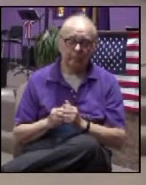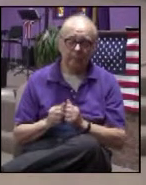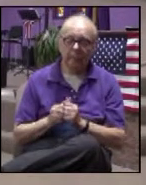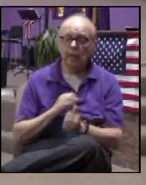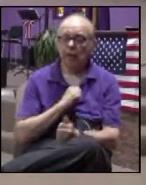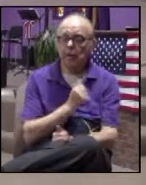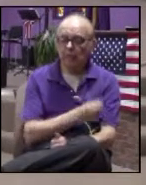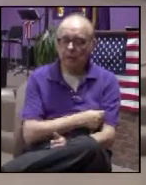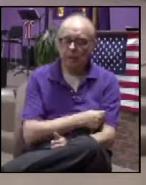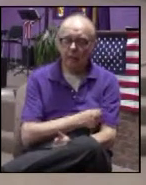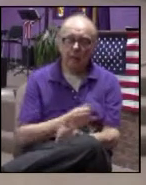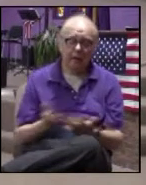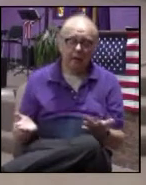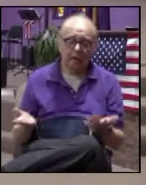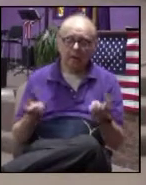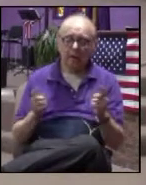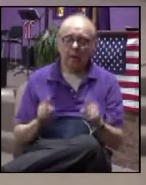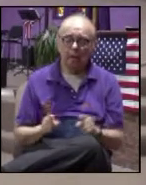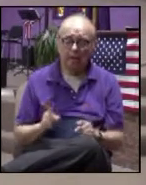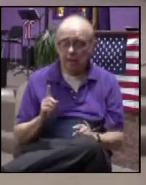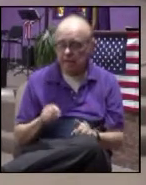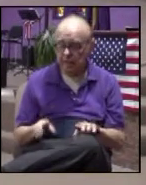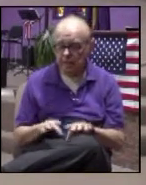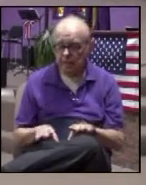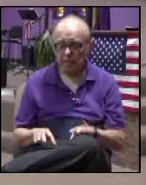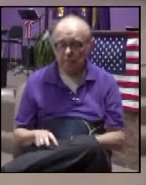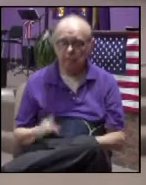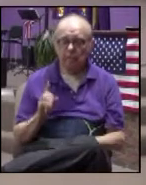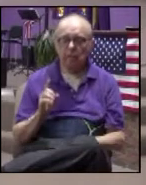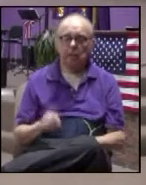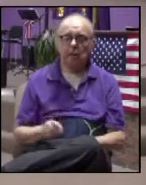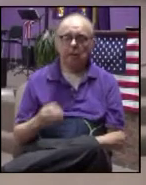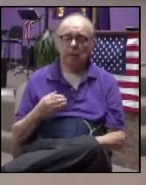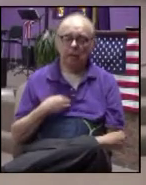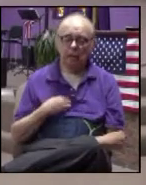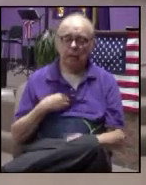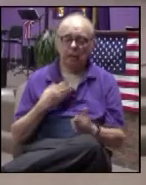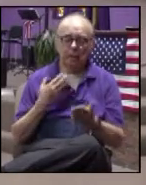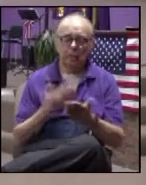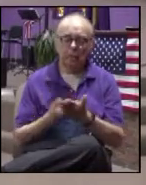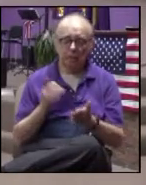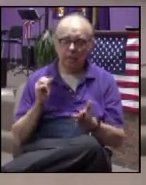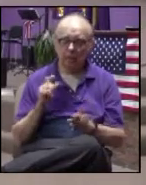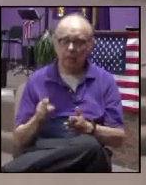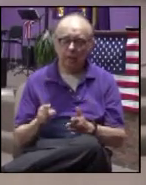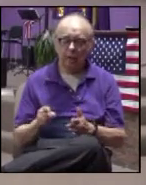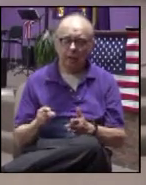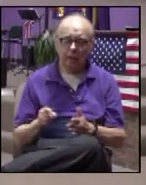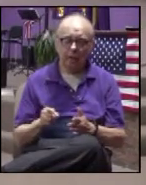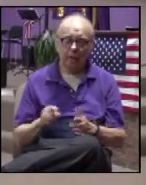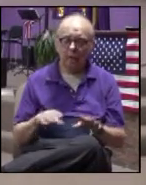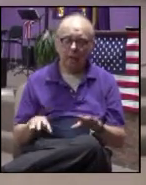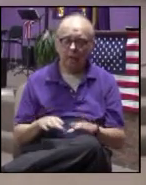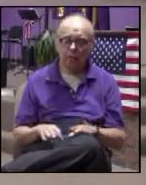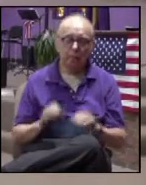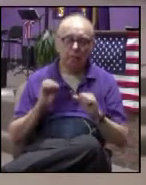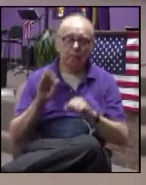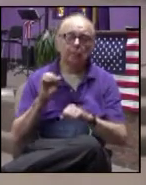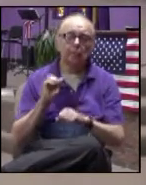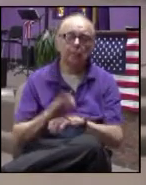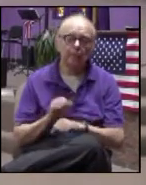authority, there was something that had to happen. You had to have evidence that you had done